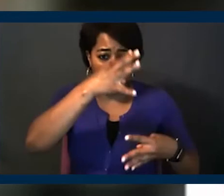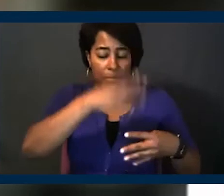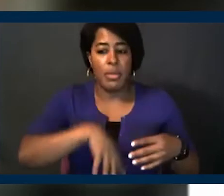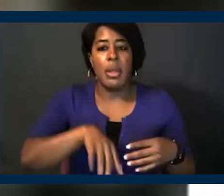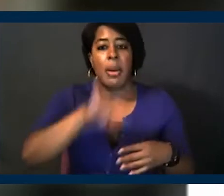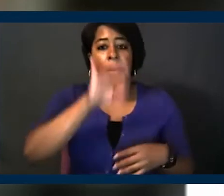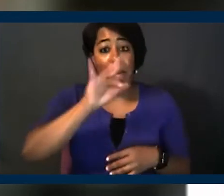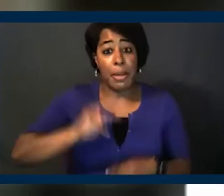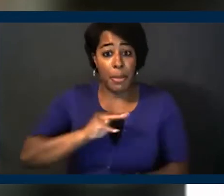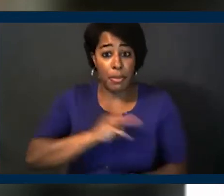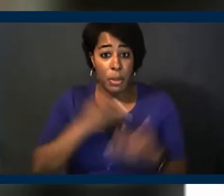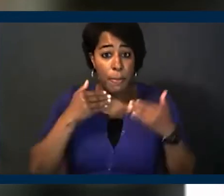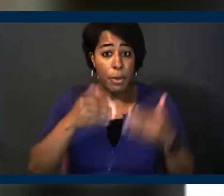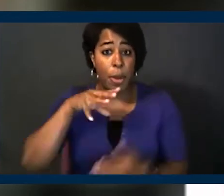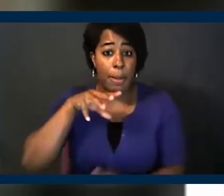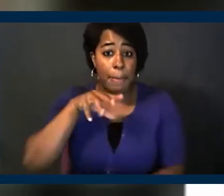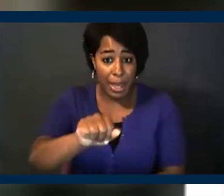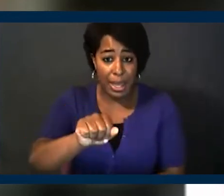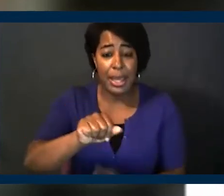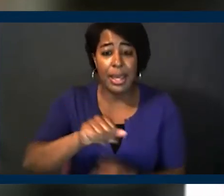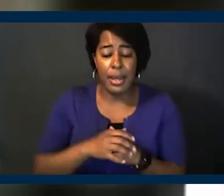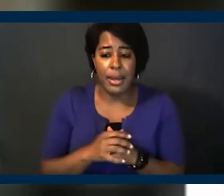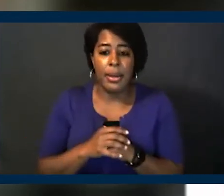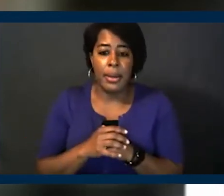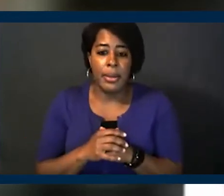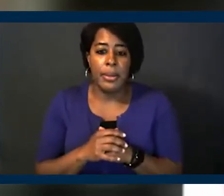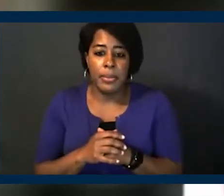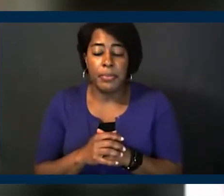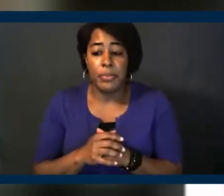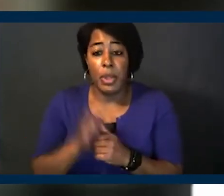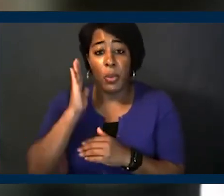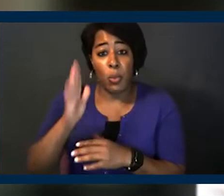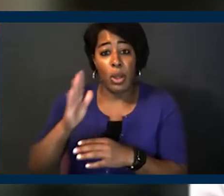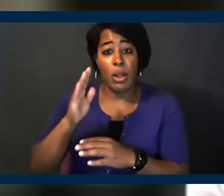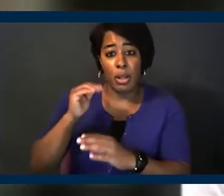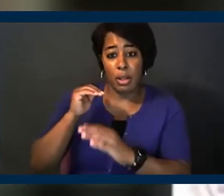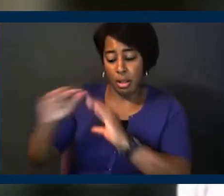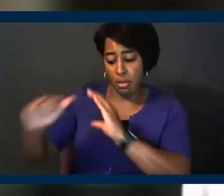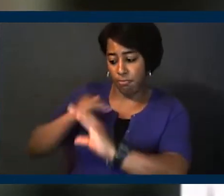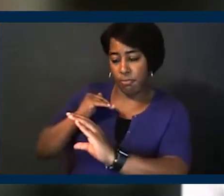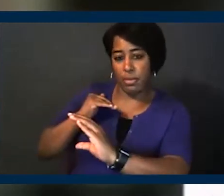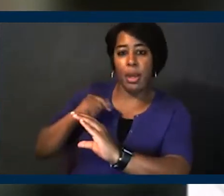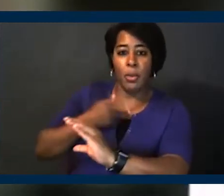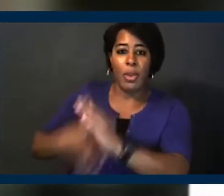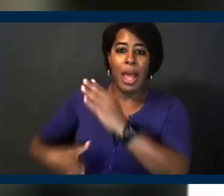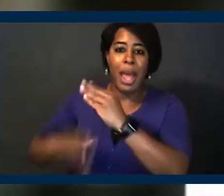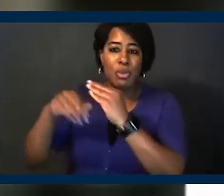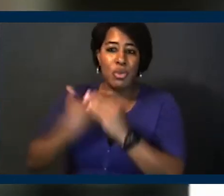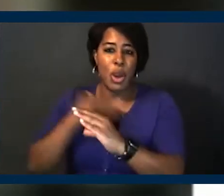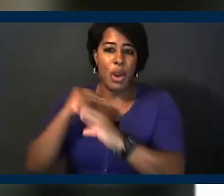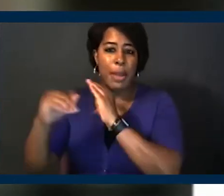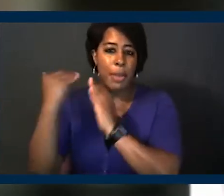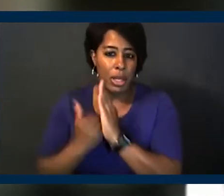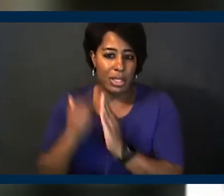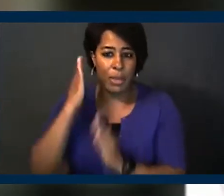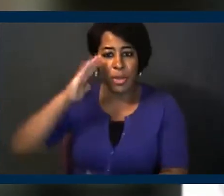you pay right there, and we will get an email, and we'll add you to our email list and invite you to all the meetings we have